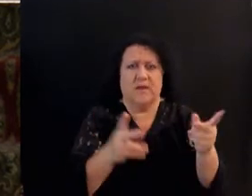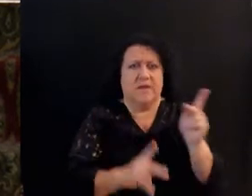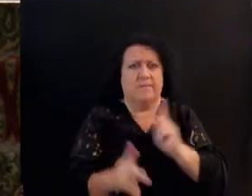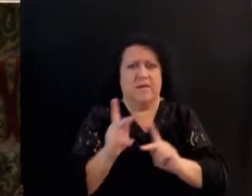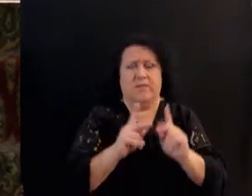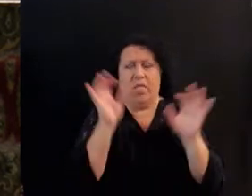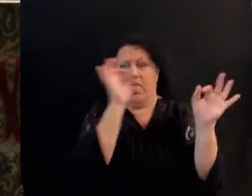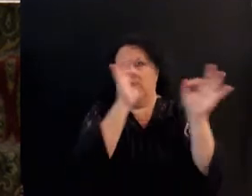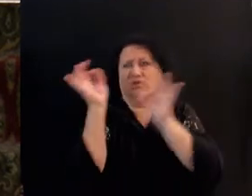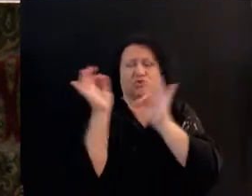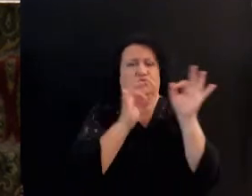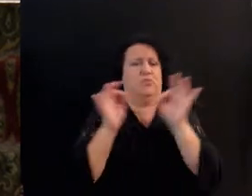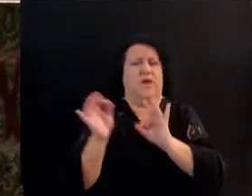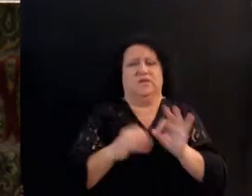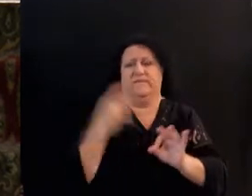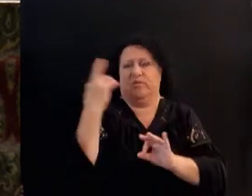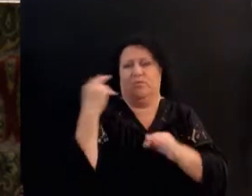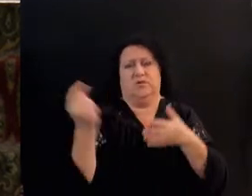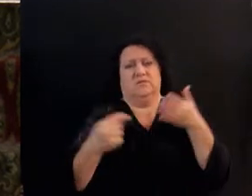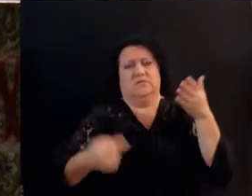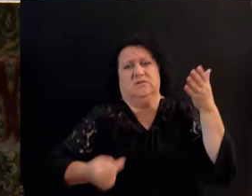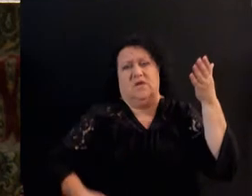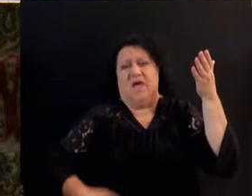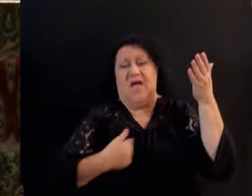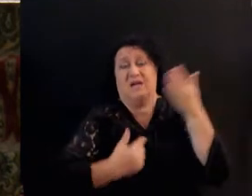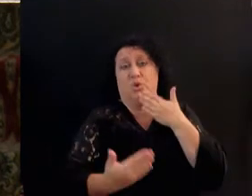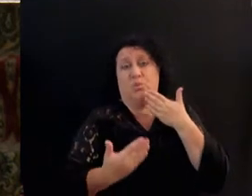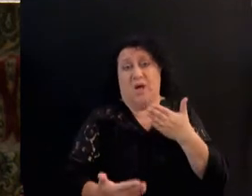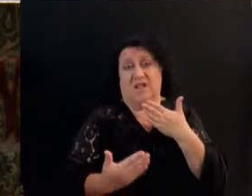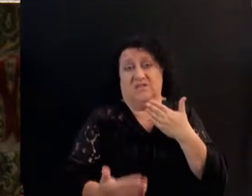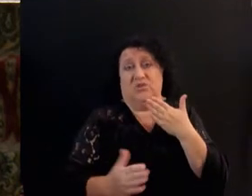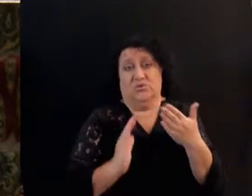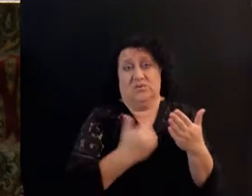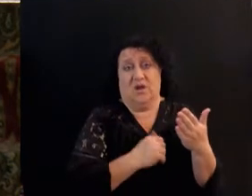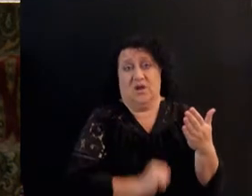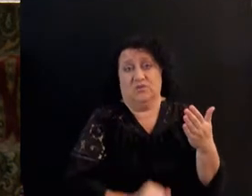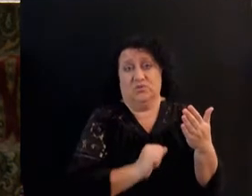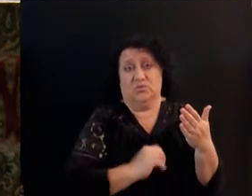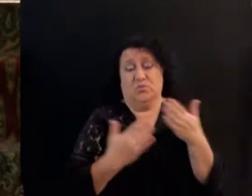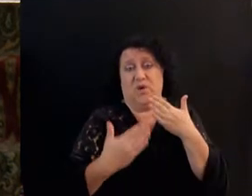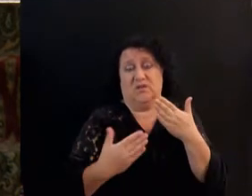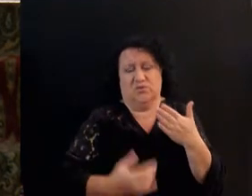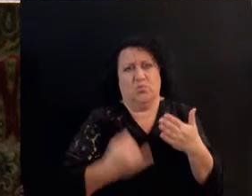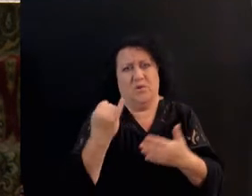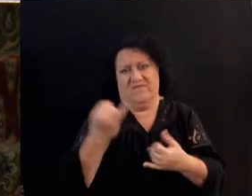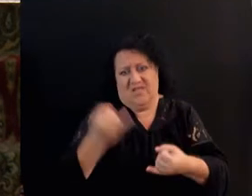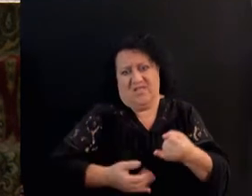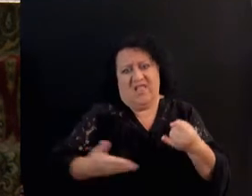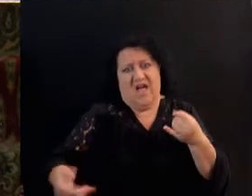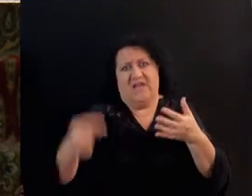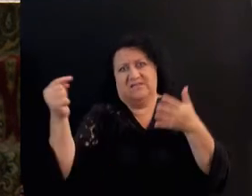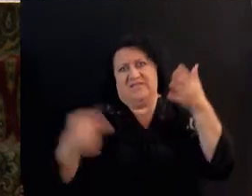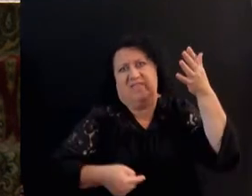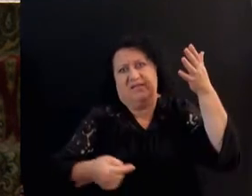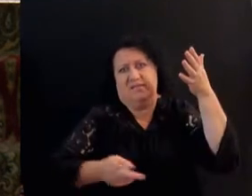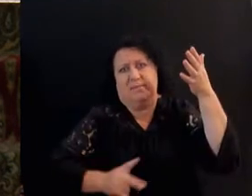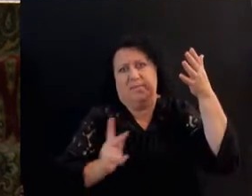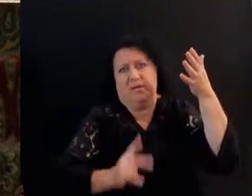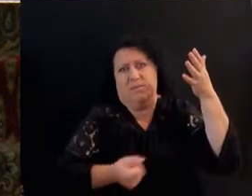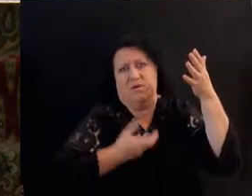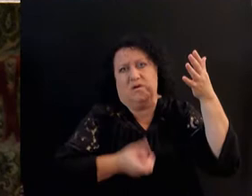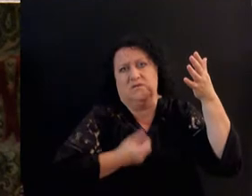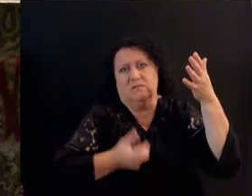many things, where gratitude seems to be one of the last things anybody talks about. But as the people of God, it needs